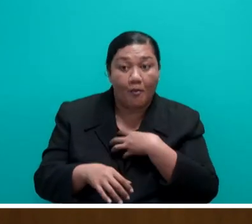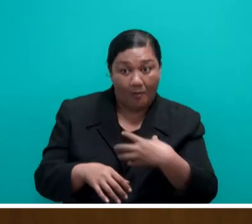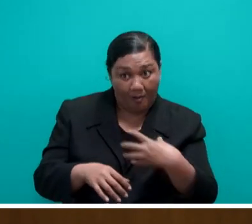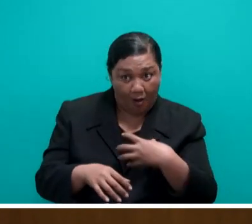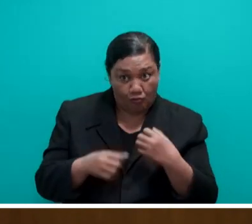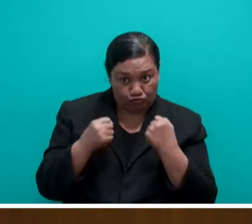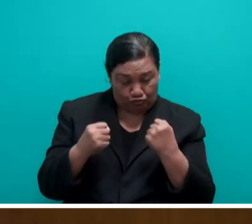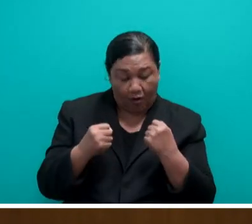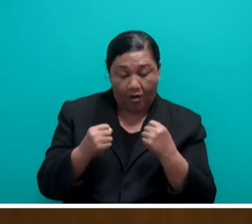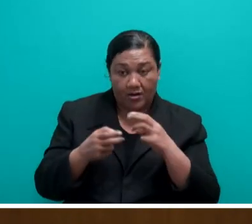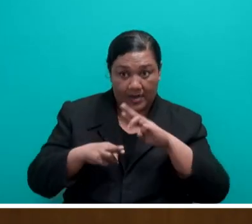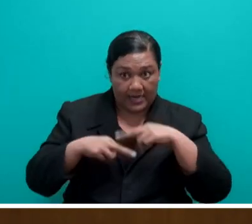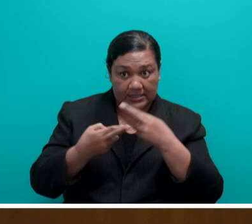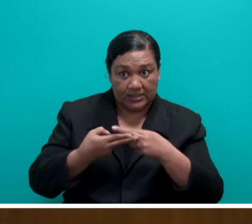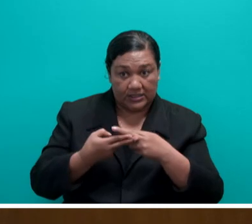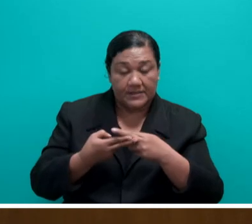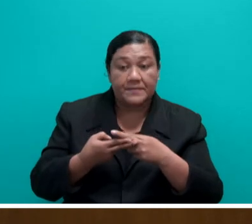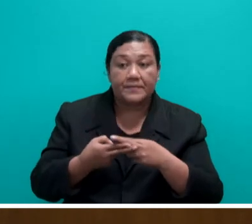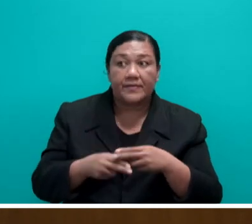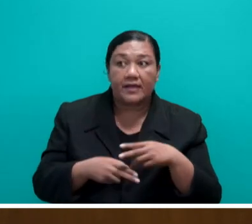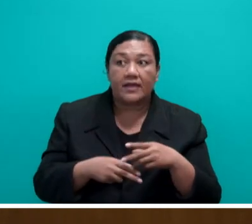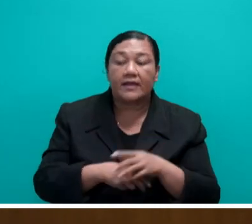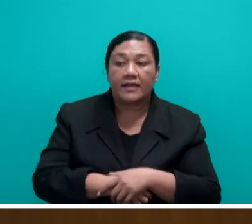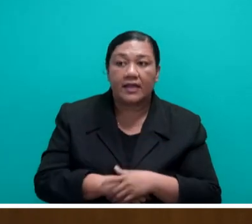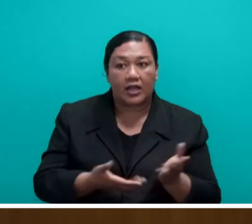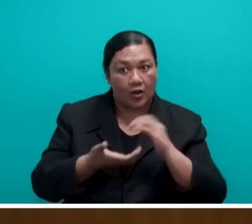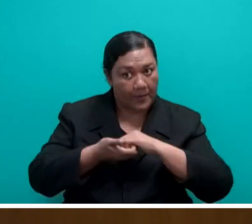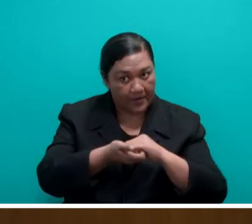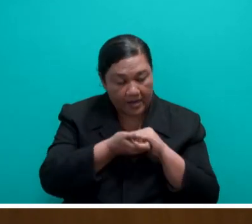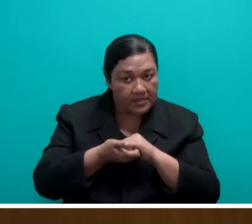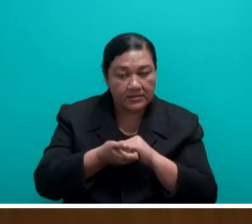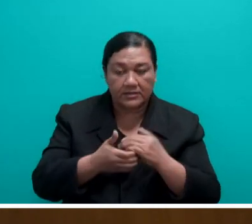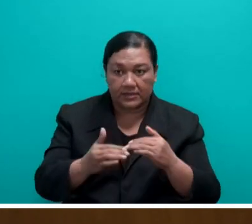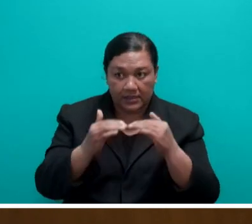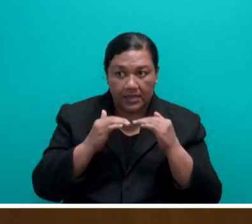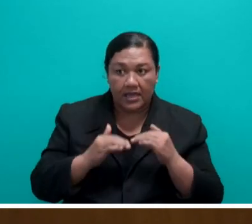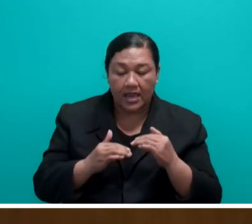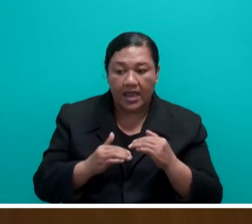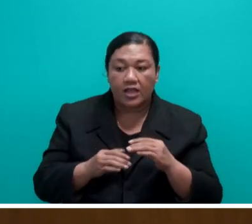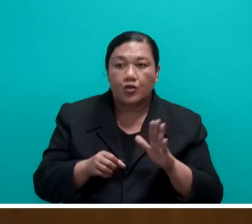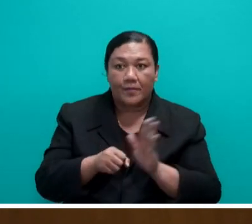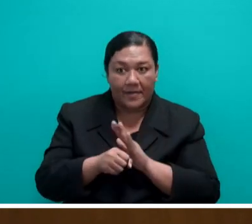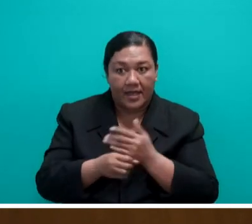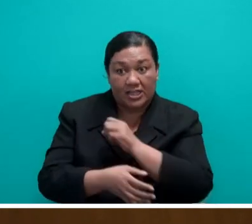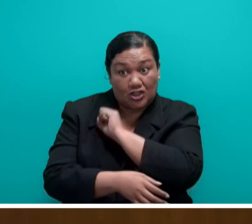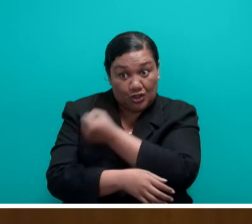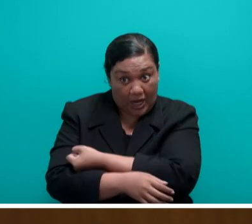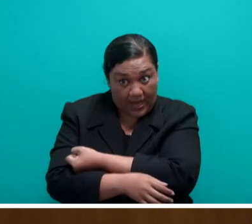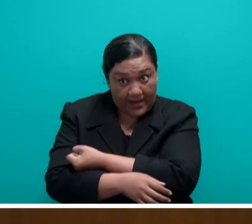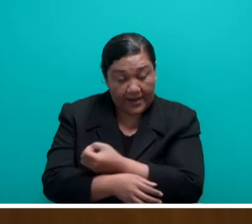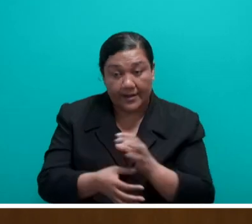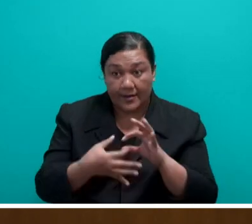international cooperation, and fostering closer institutional linkages in support of